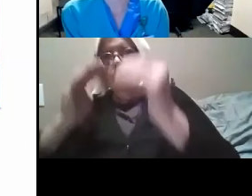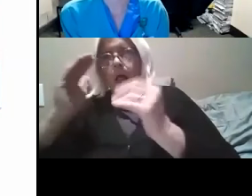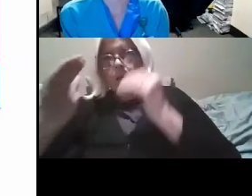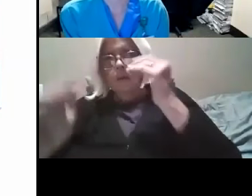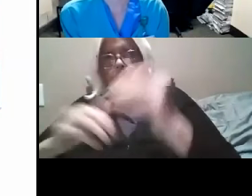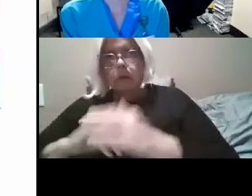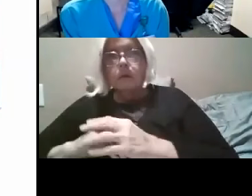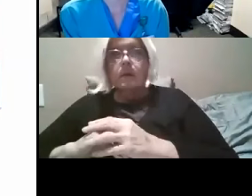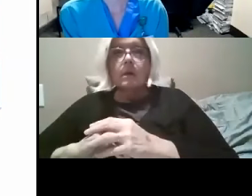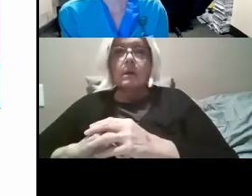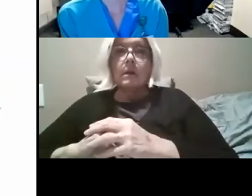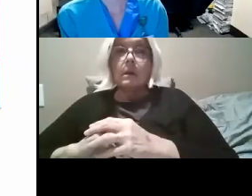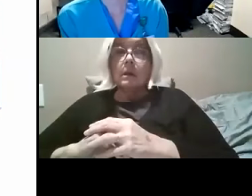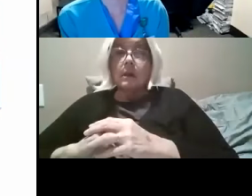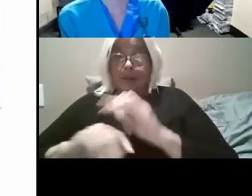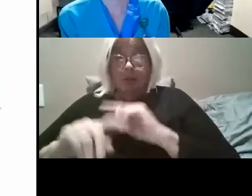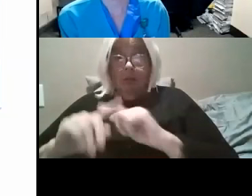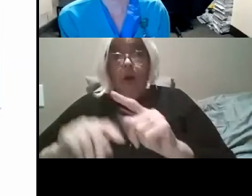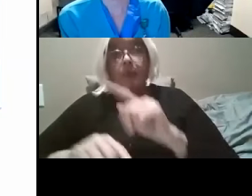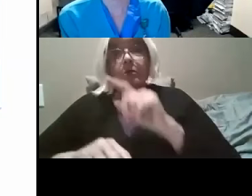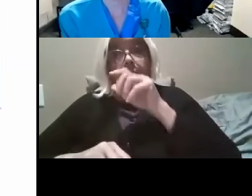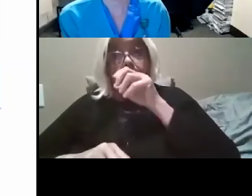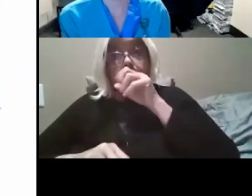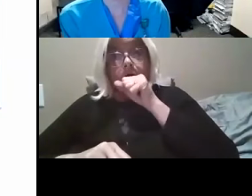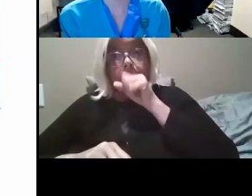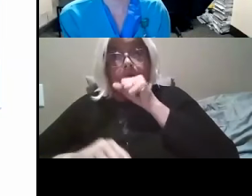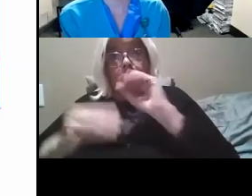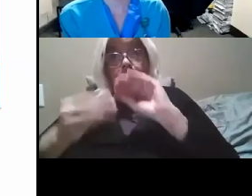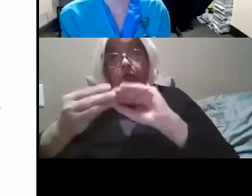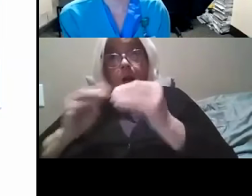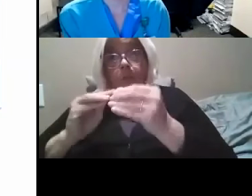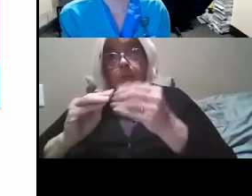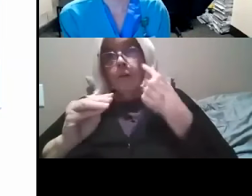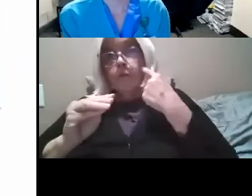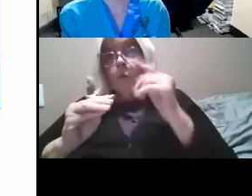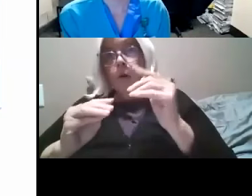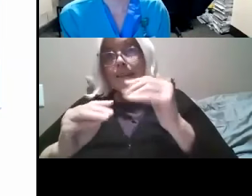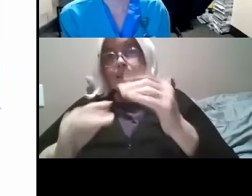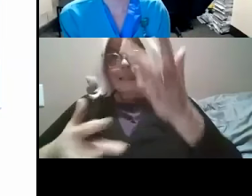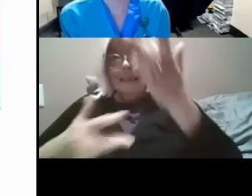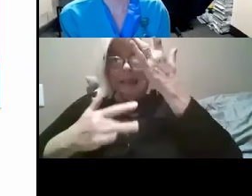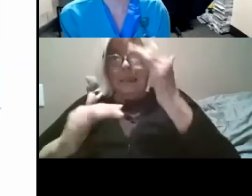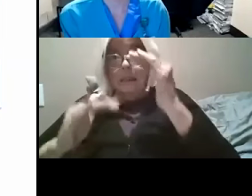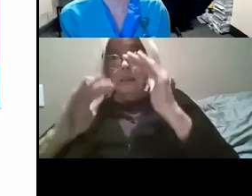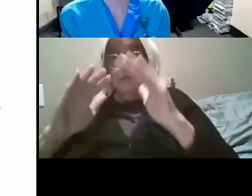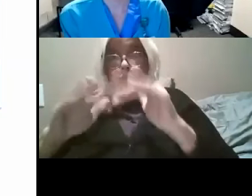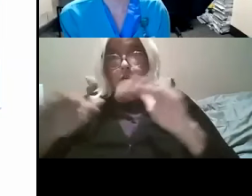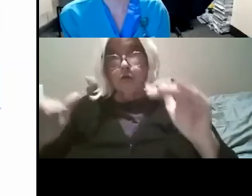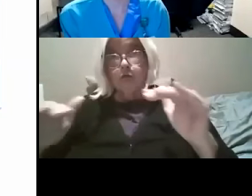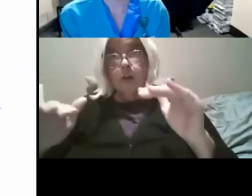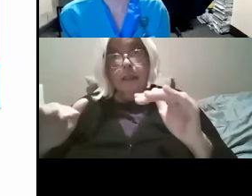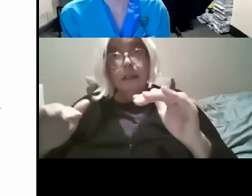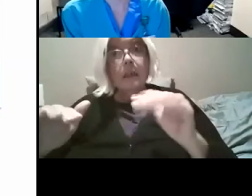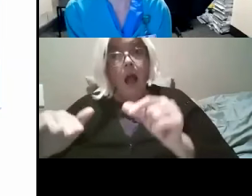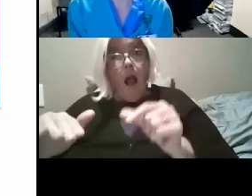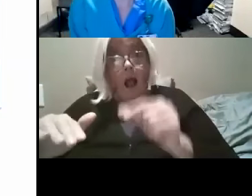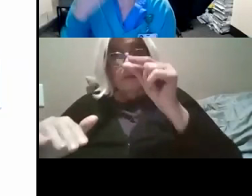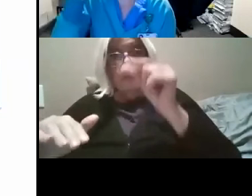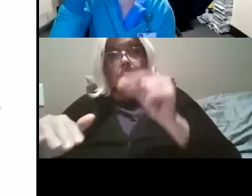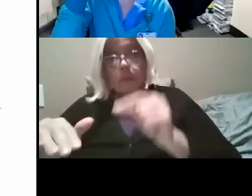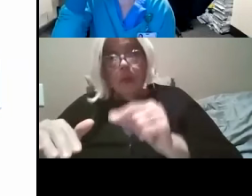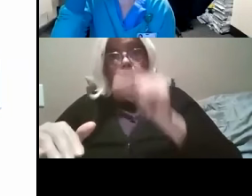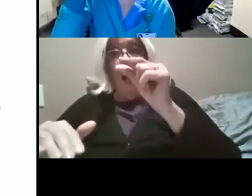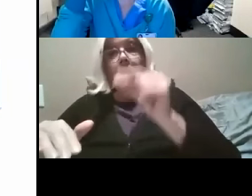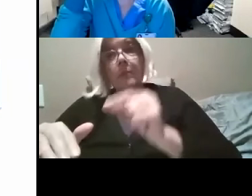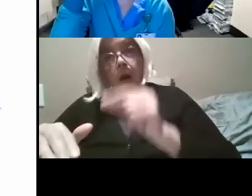the orange bar is just going up and up. And on the left, on the right side here with the green and purple and blue, the